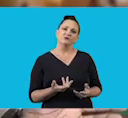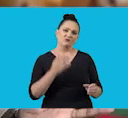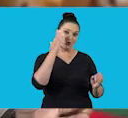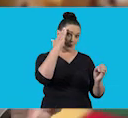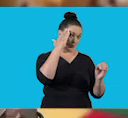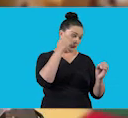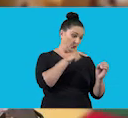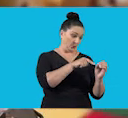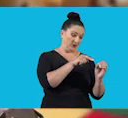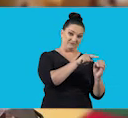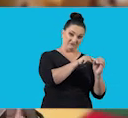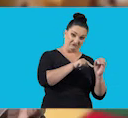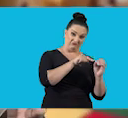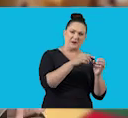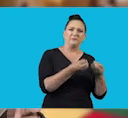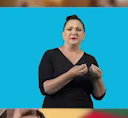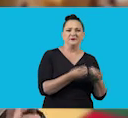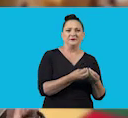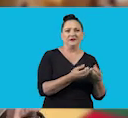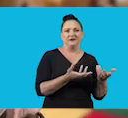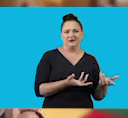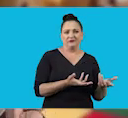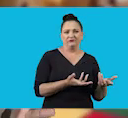we know that the particle model